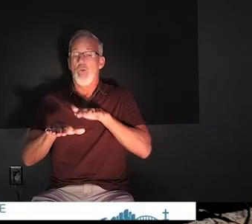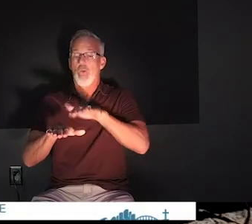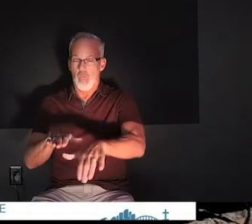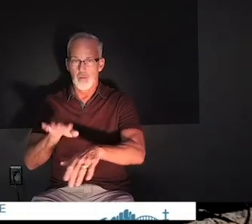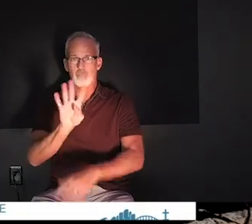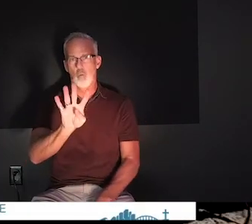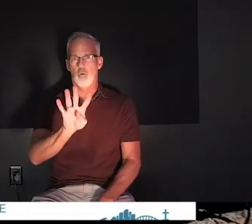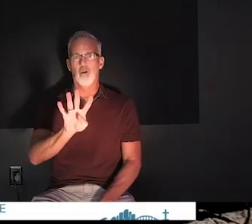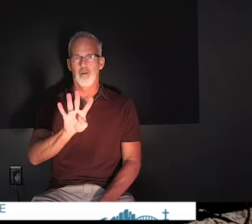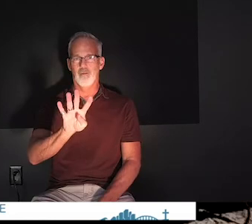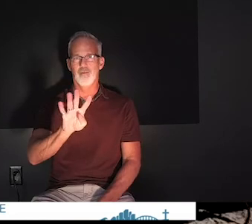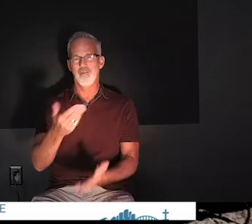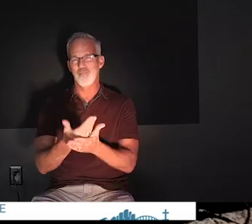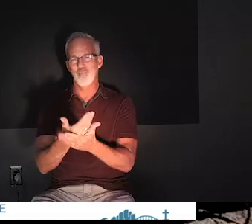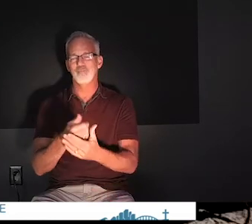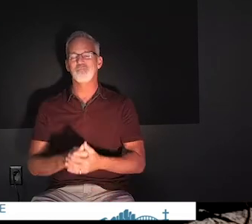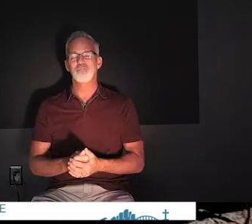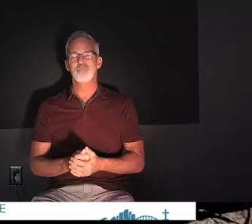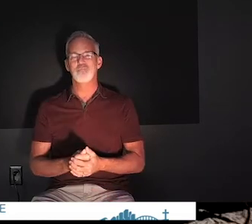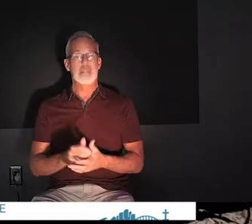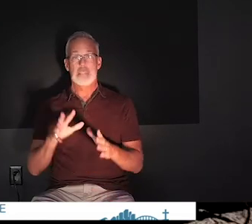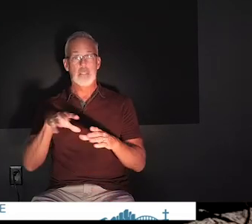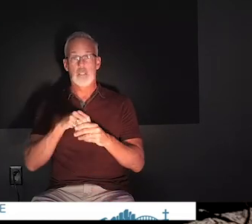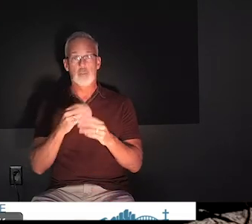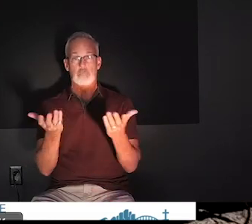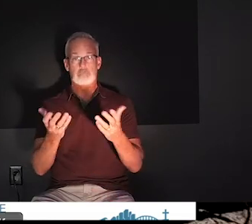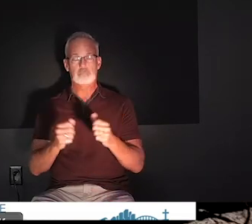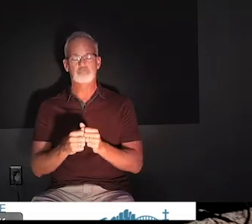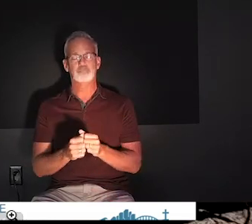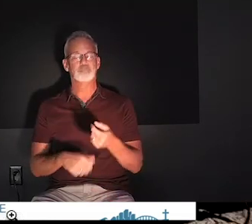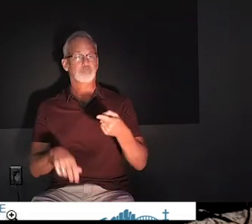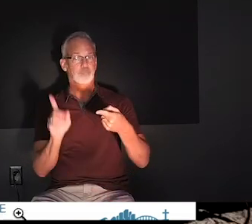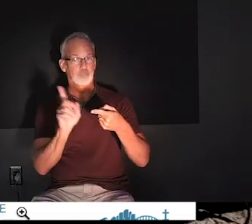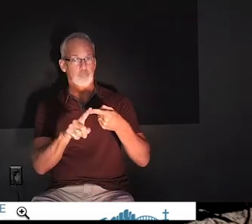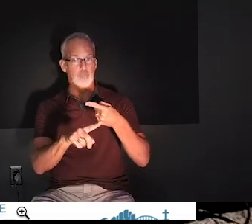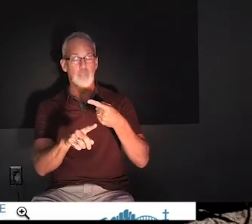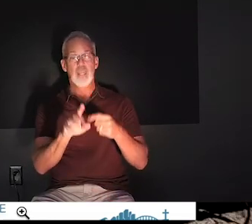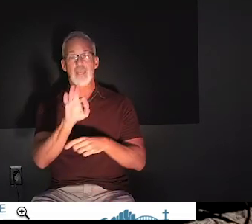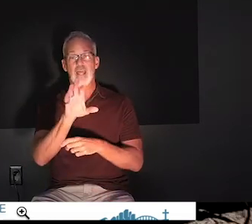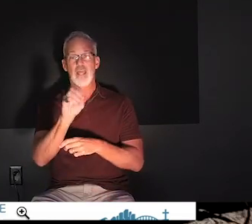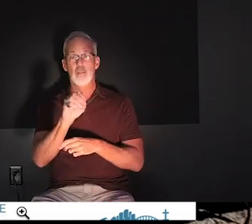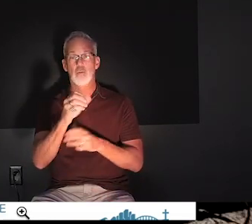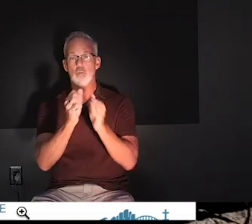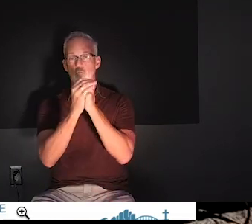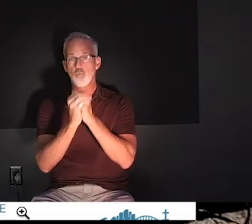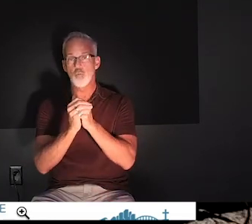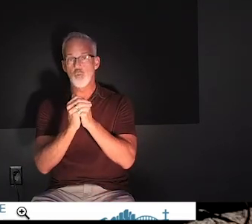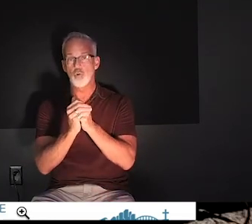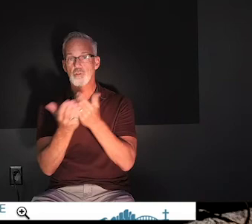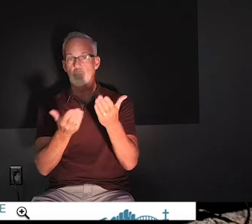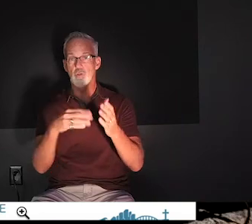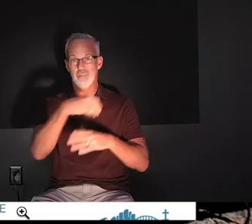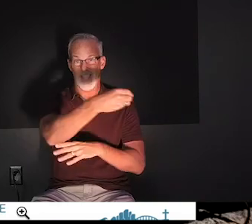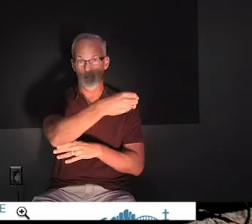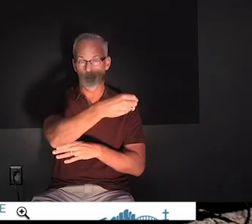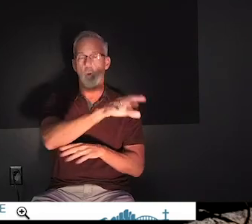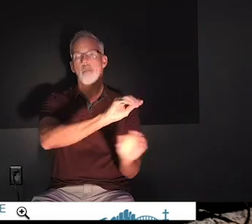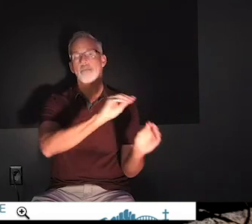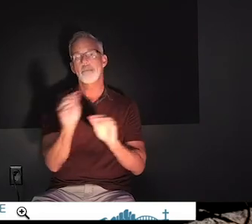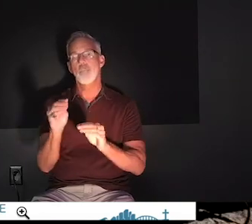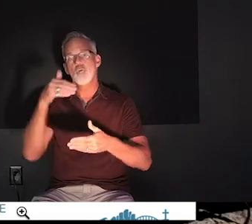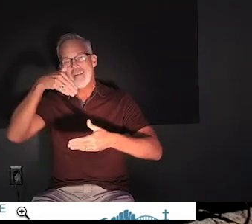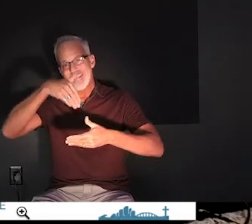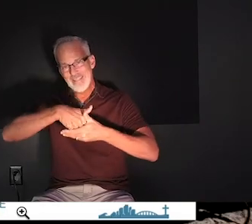4. Step 4 includes the following. We're moving the 9:30 worship service from outdoors in the Grove